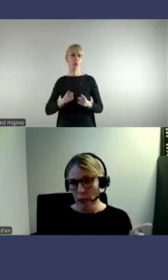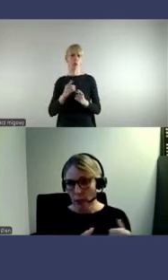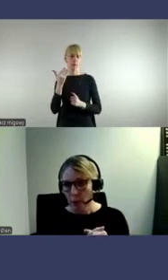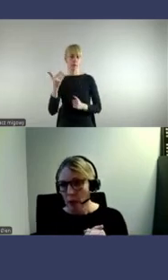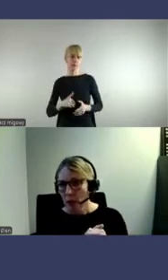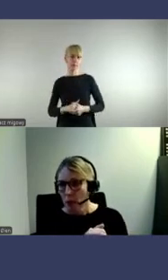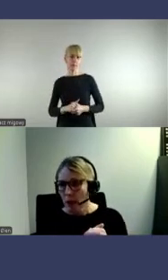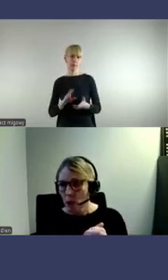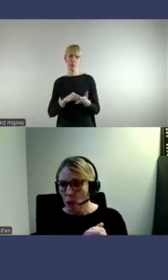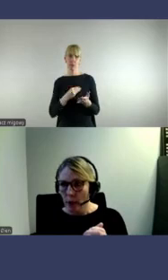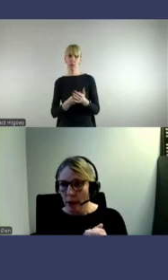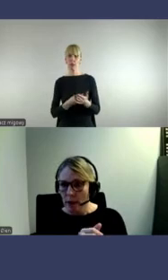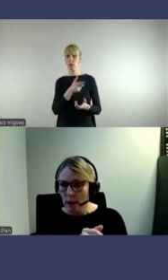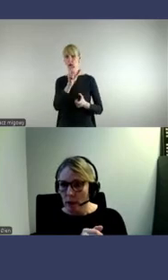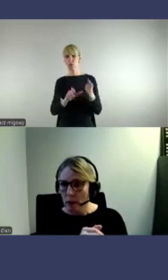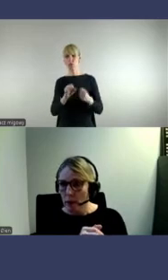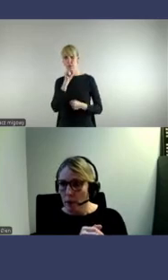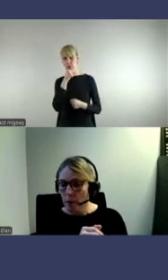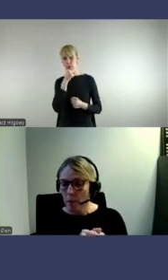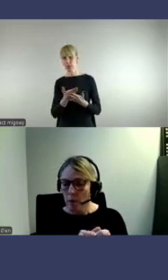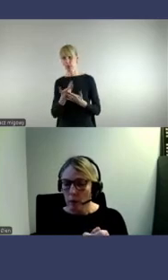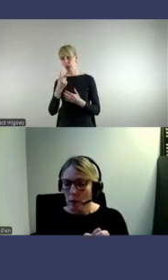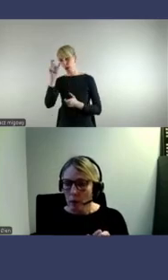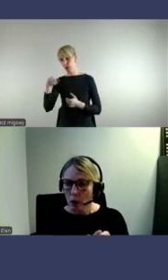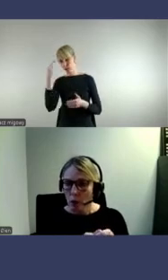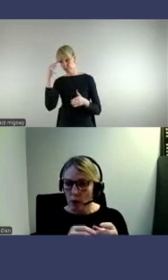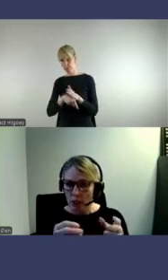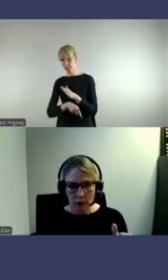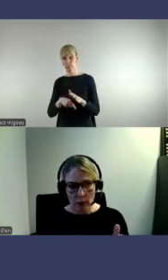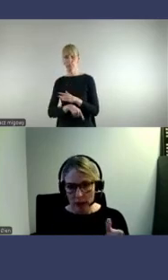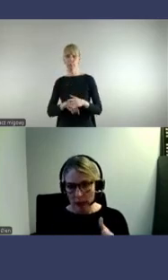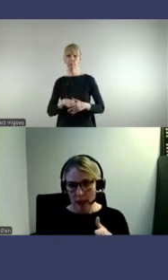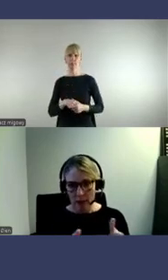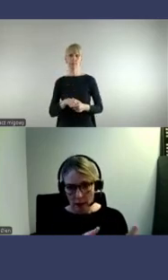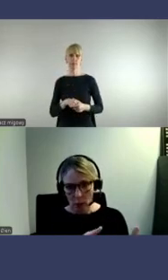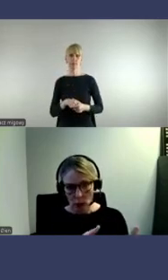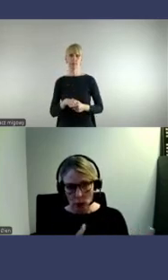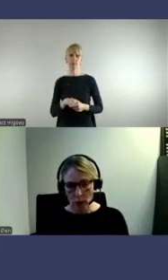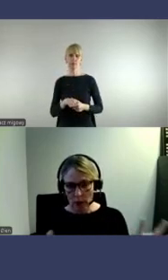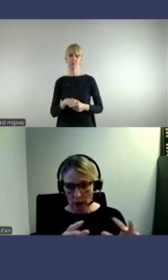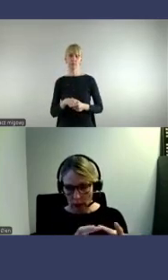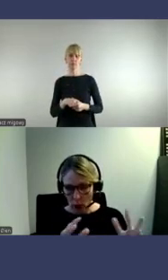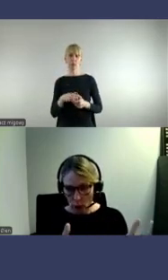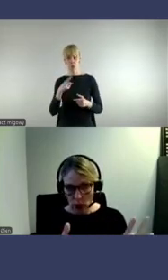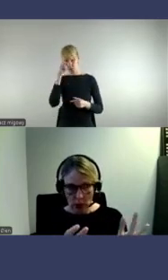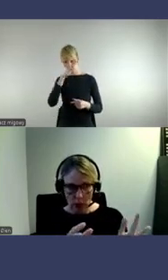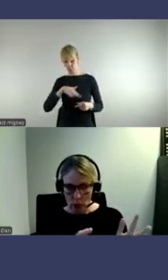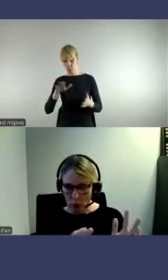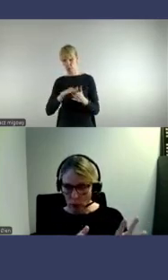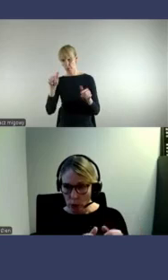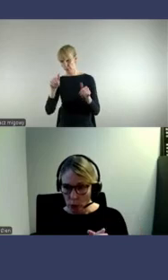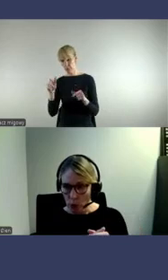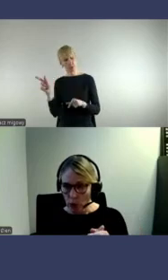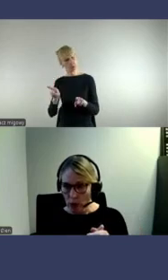to be strong players in the community and give them a seat at the table. So it's about that inclusion that